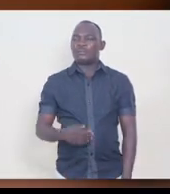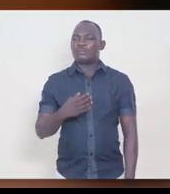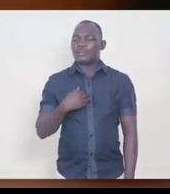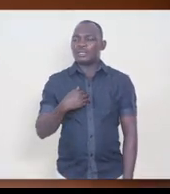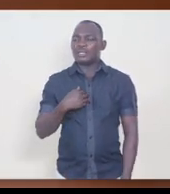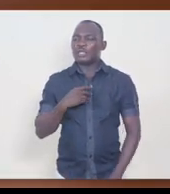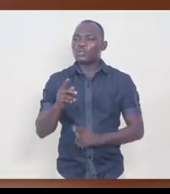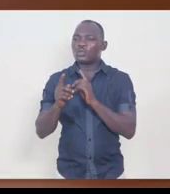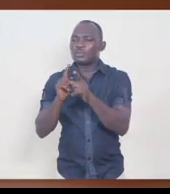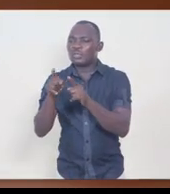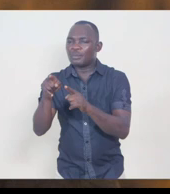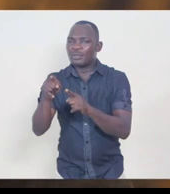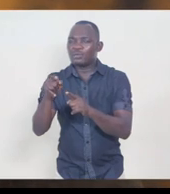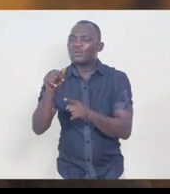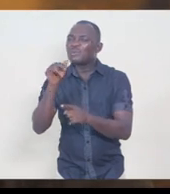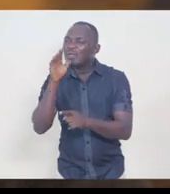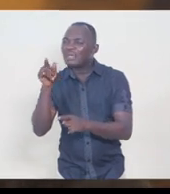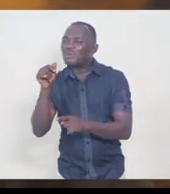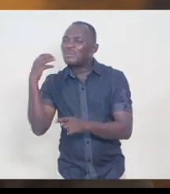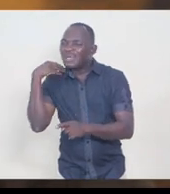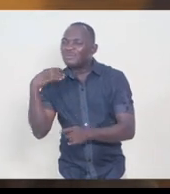want to talk to you about my daughter, your madam.